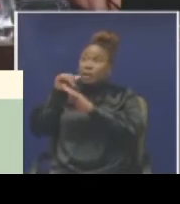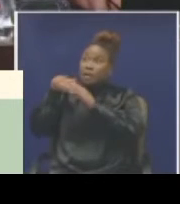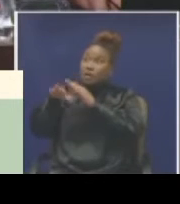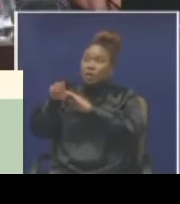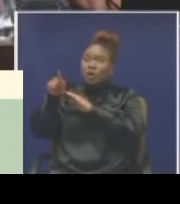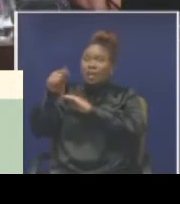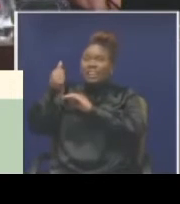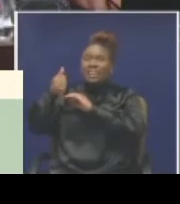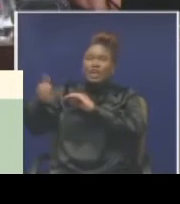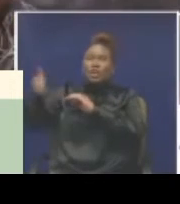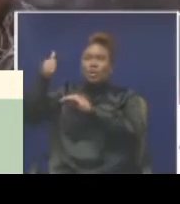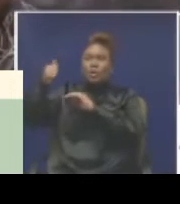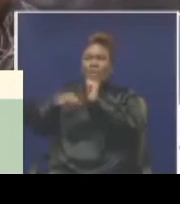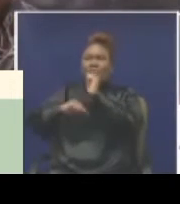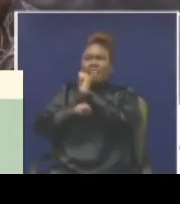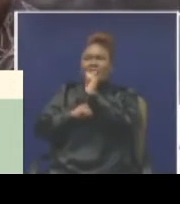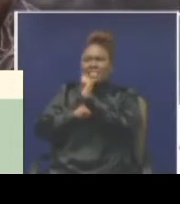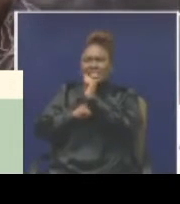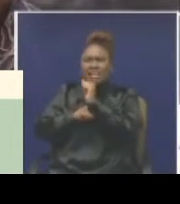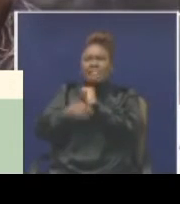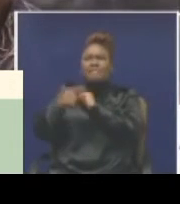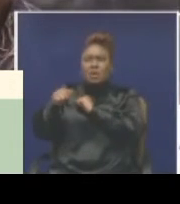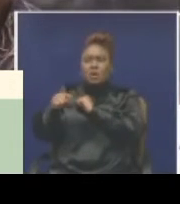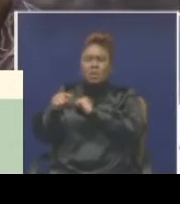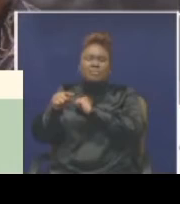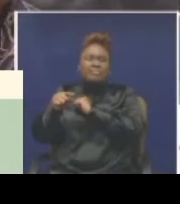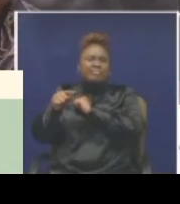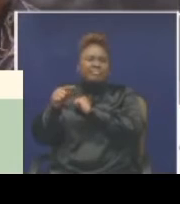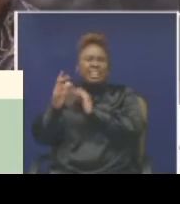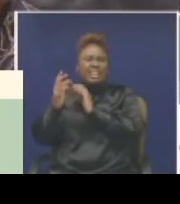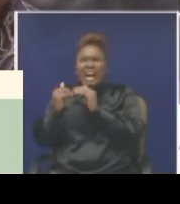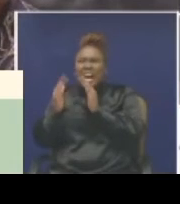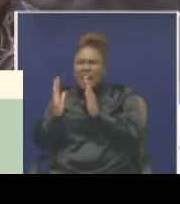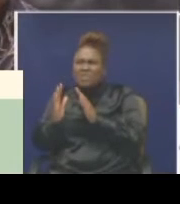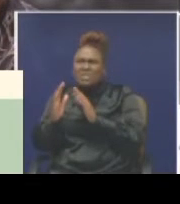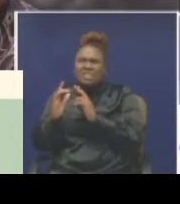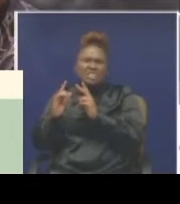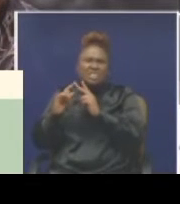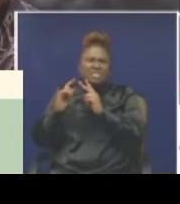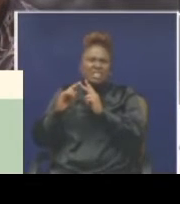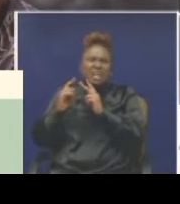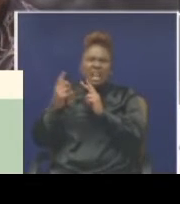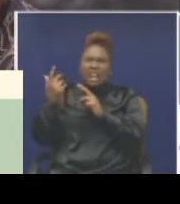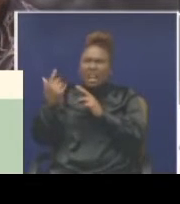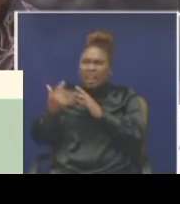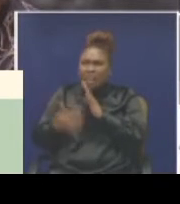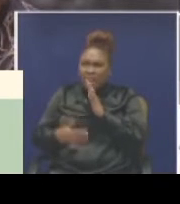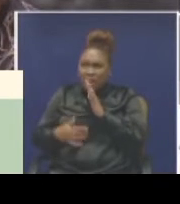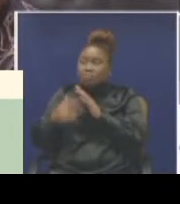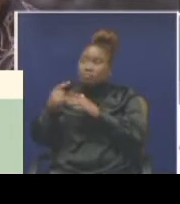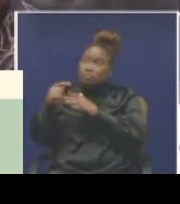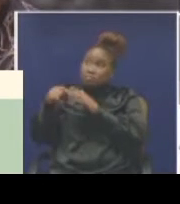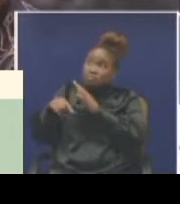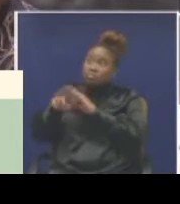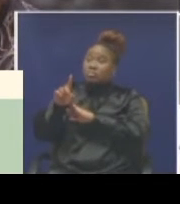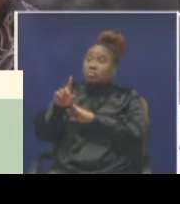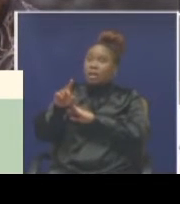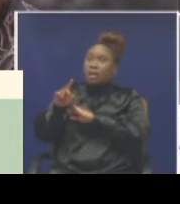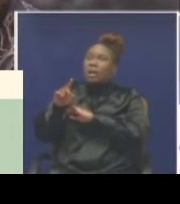office is not answering phones. I mean, we know that there was an uncovering of that corruption in the